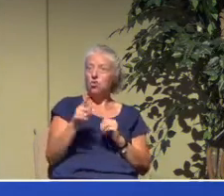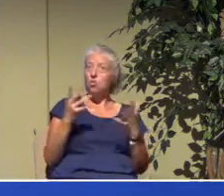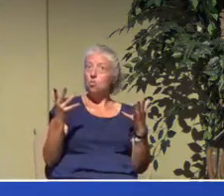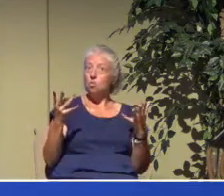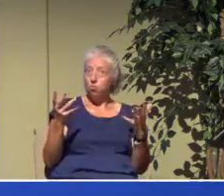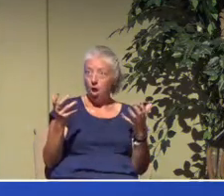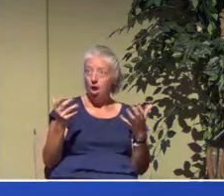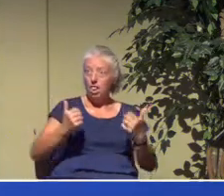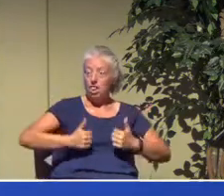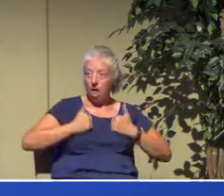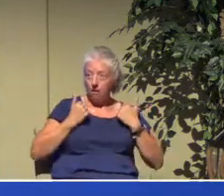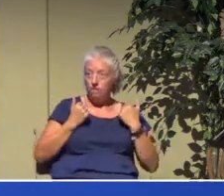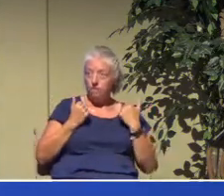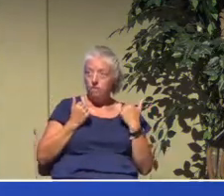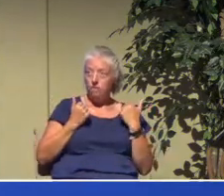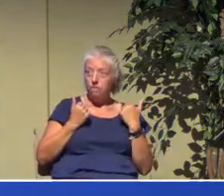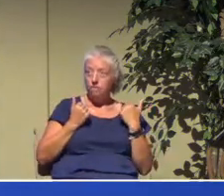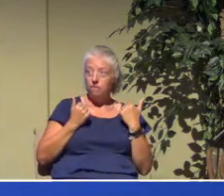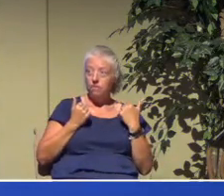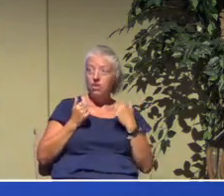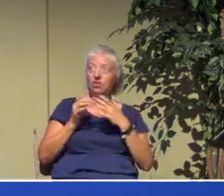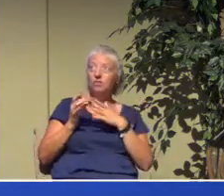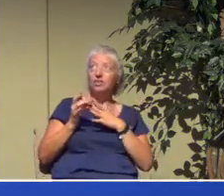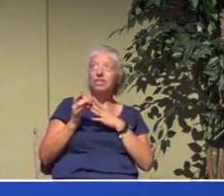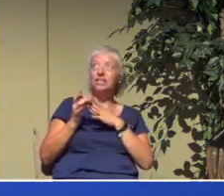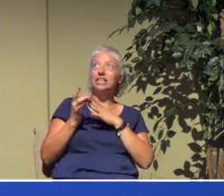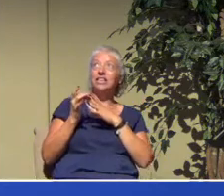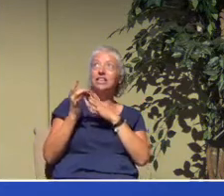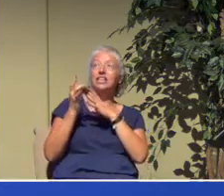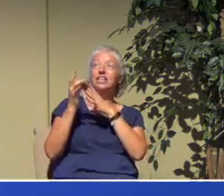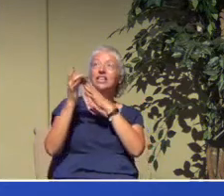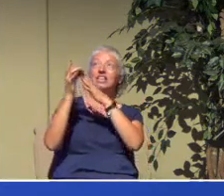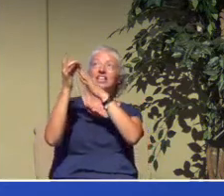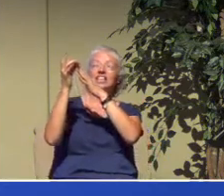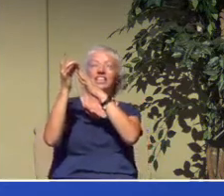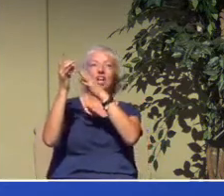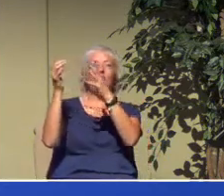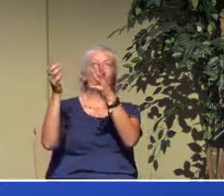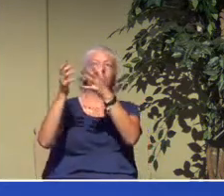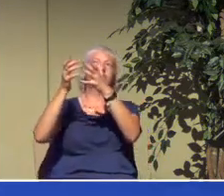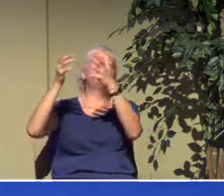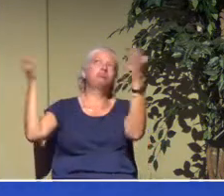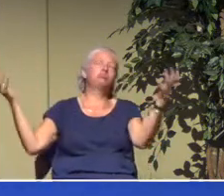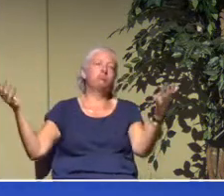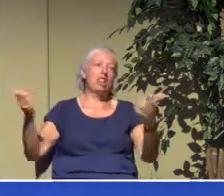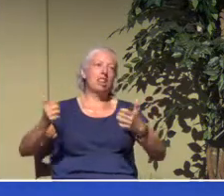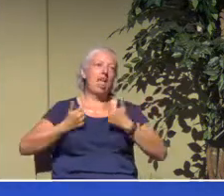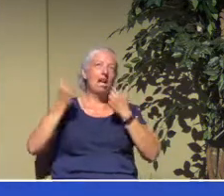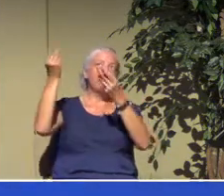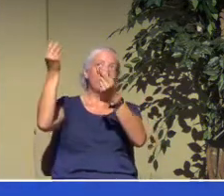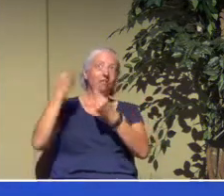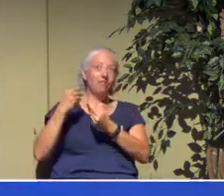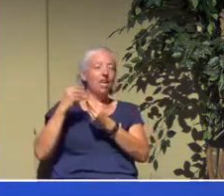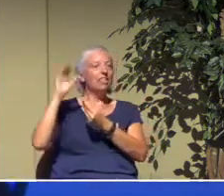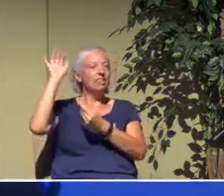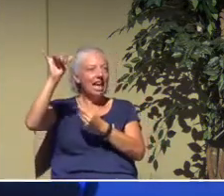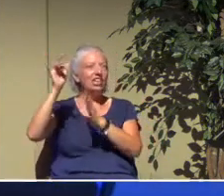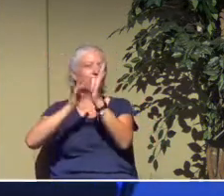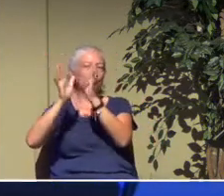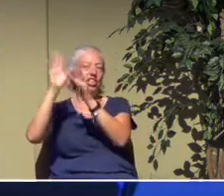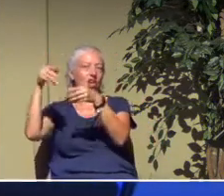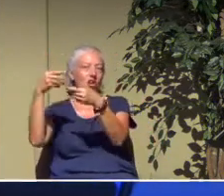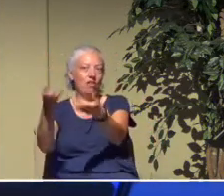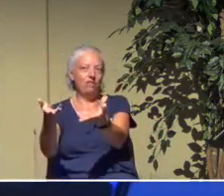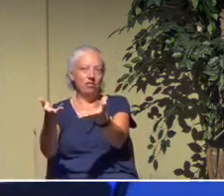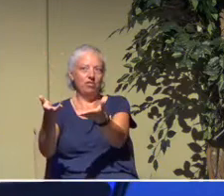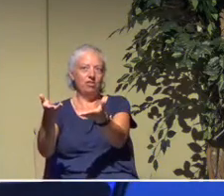that leads into that abundant life? This is what Jesus is offering, and each of us has